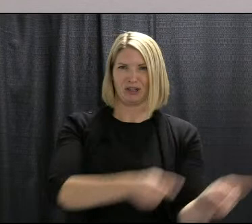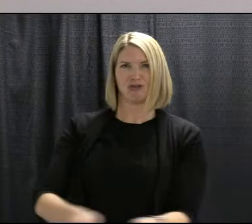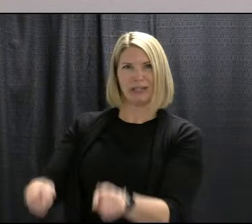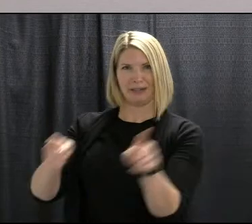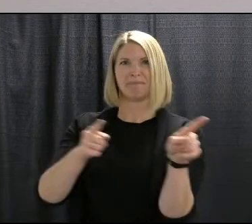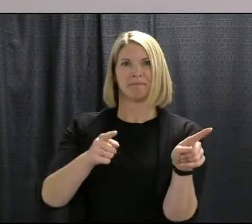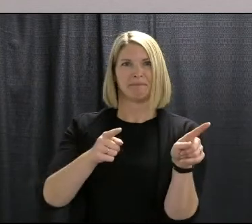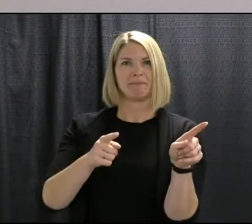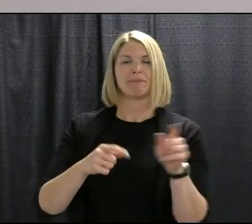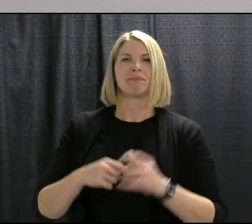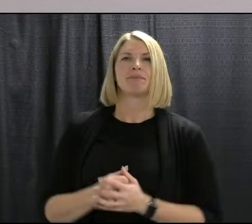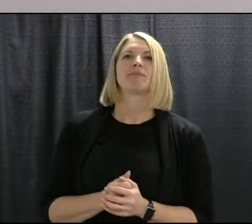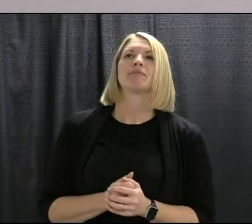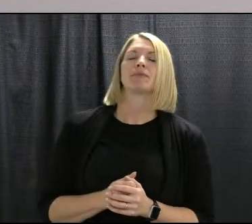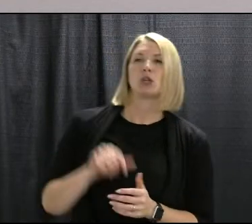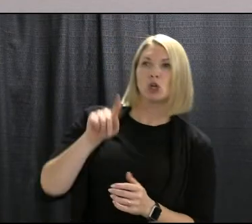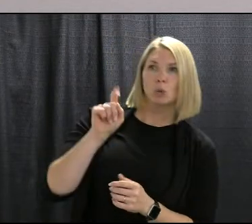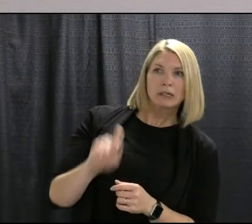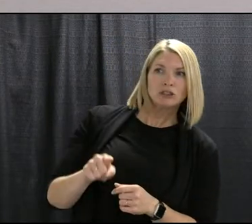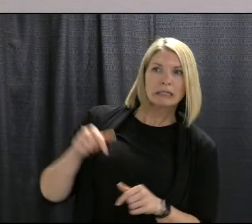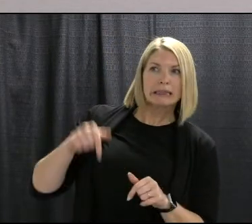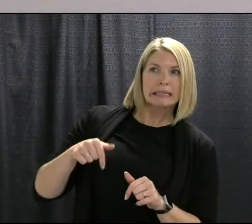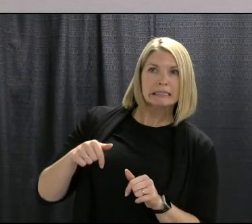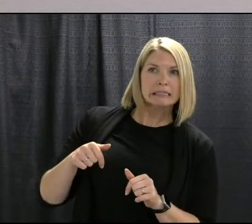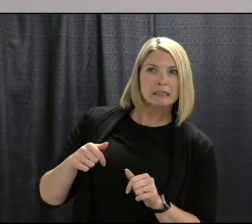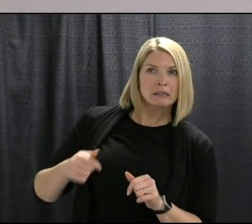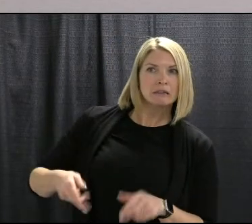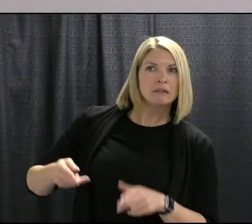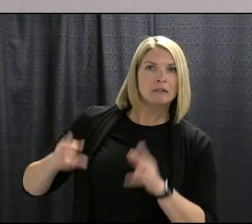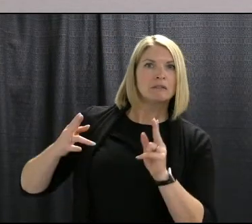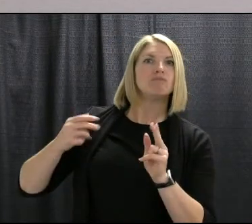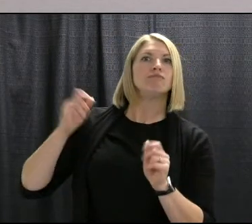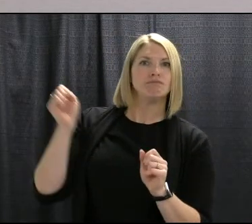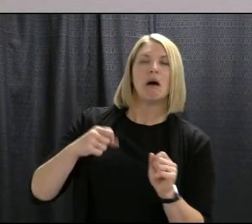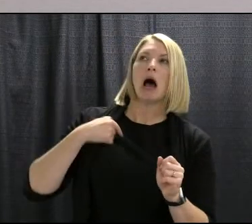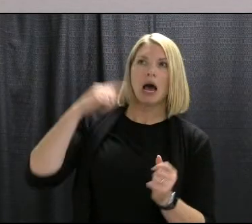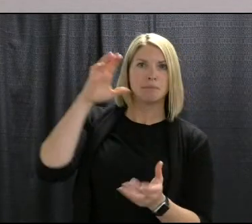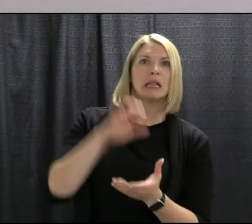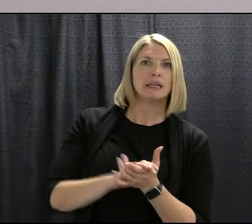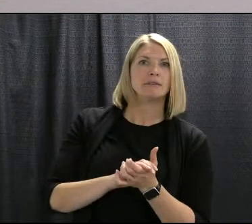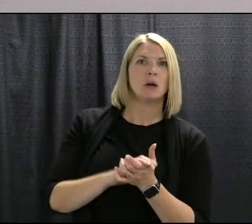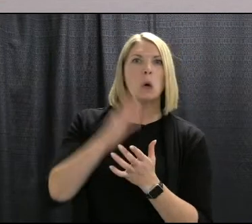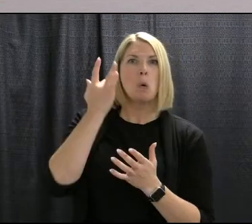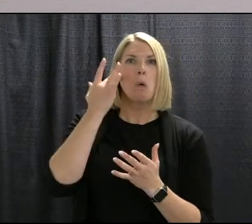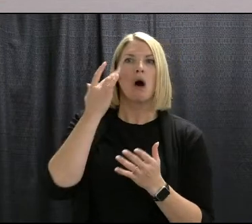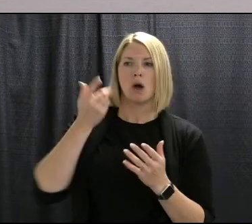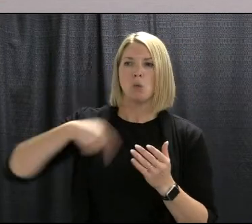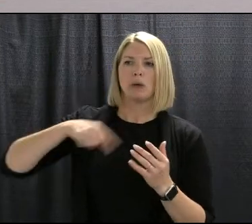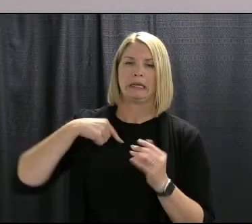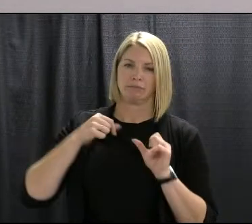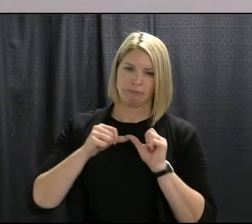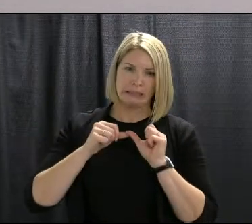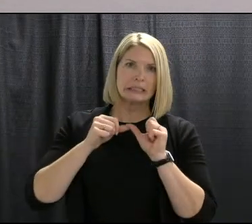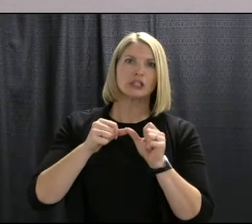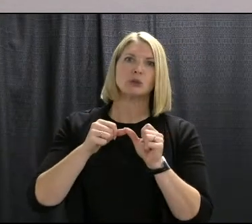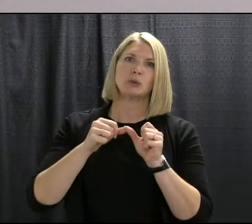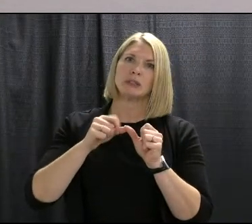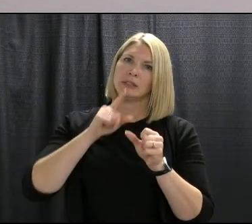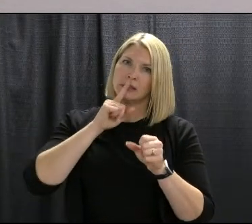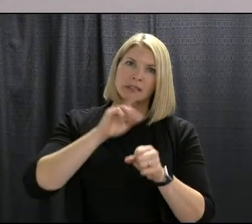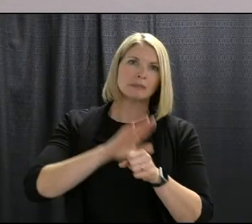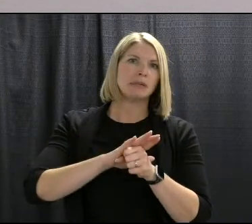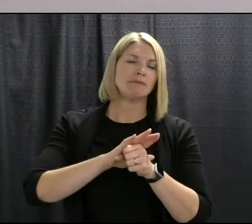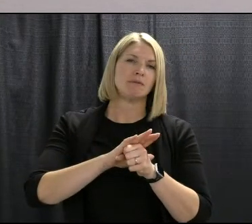Is it progressive? I believe it is. We are moving forward with pay equity legislation. We're